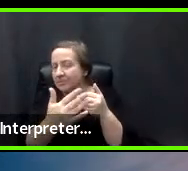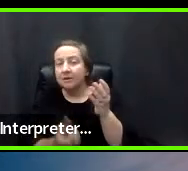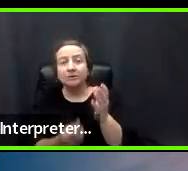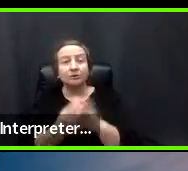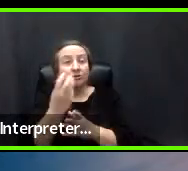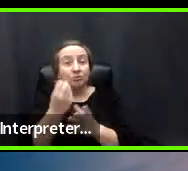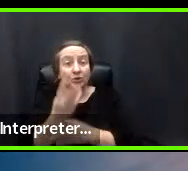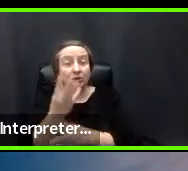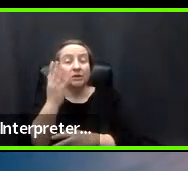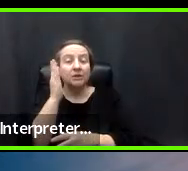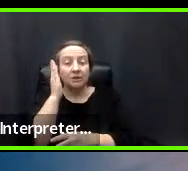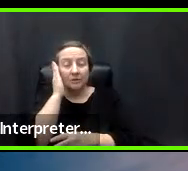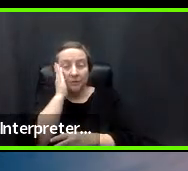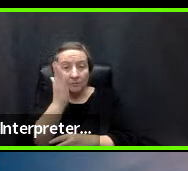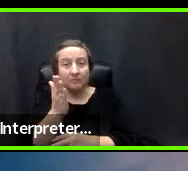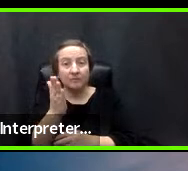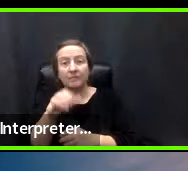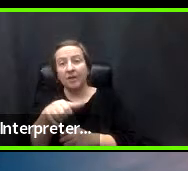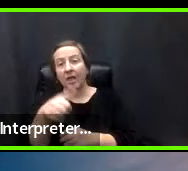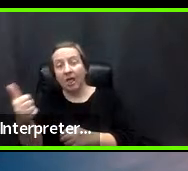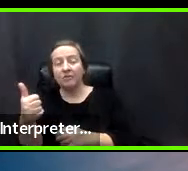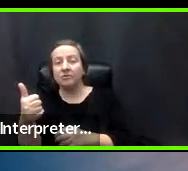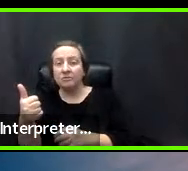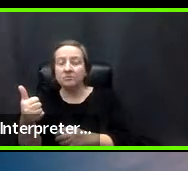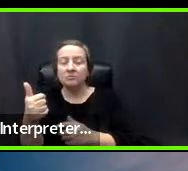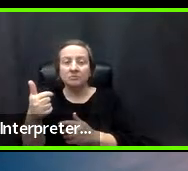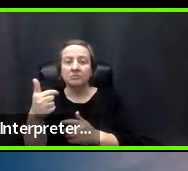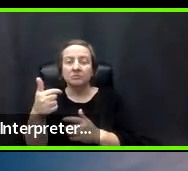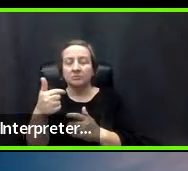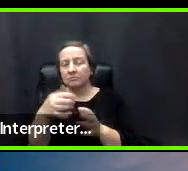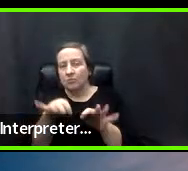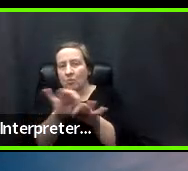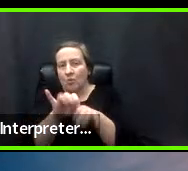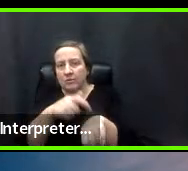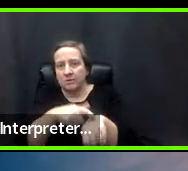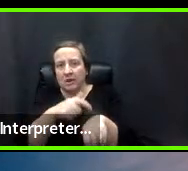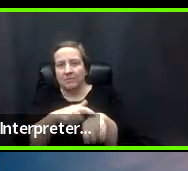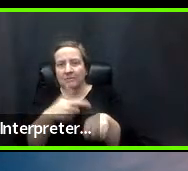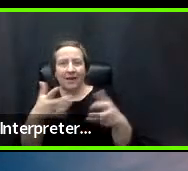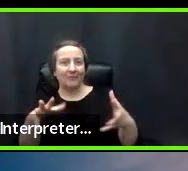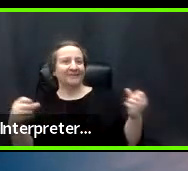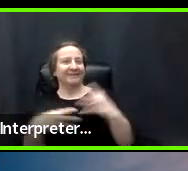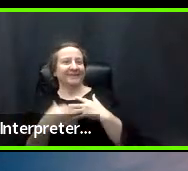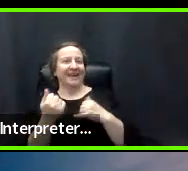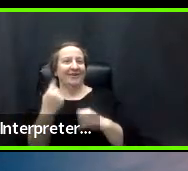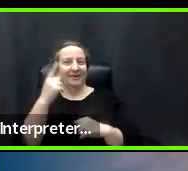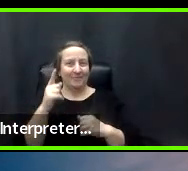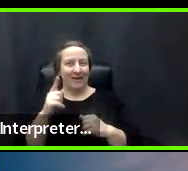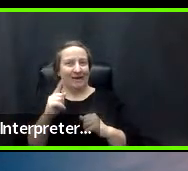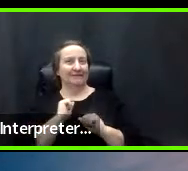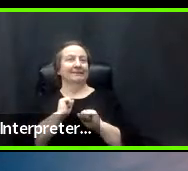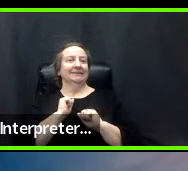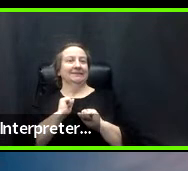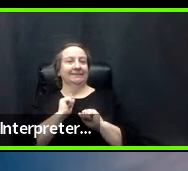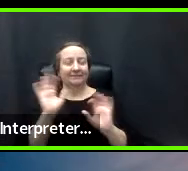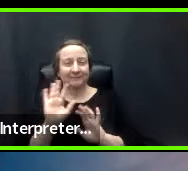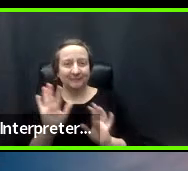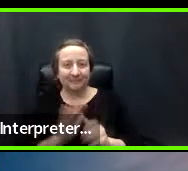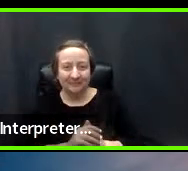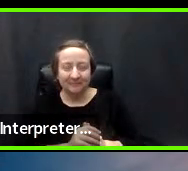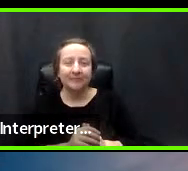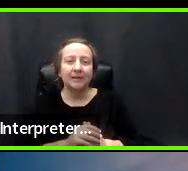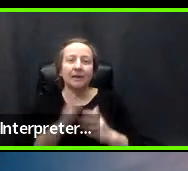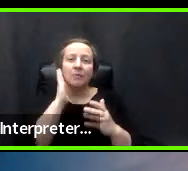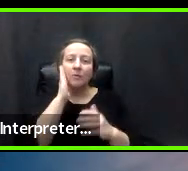going to be another intense time period, not wanting to scare anybody off, but we will